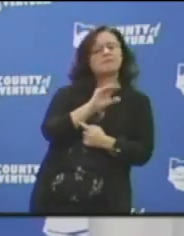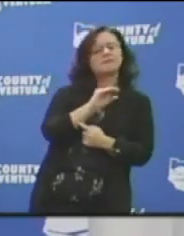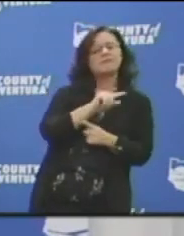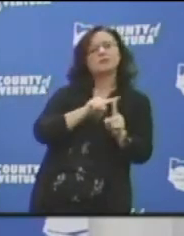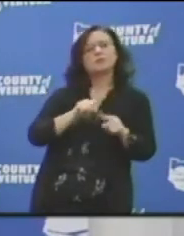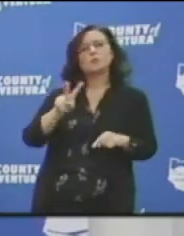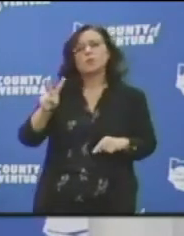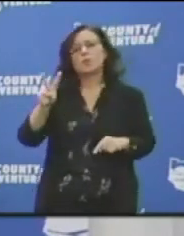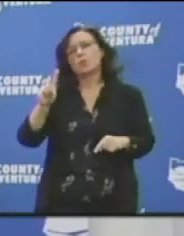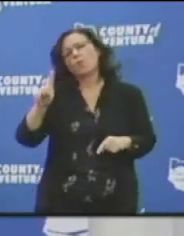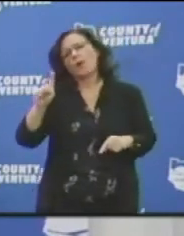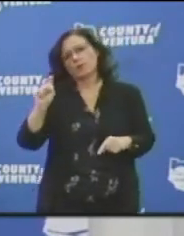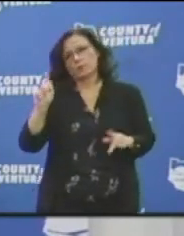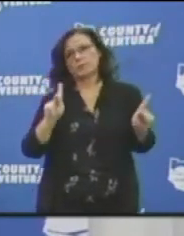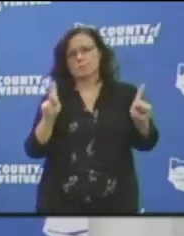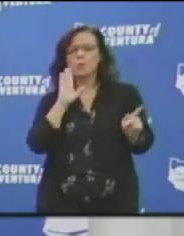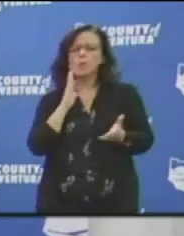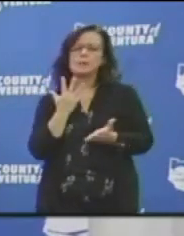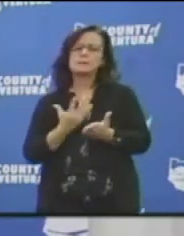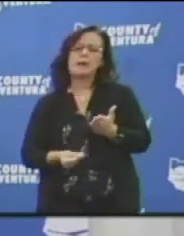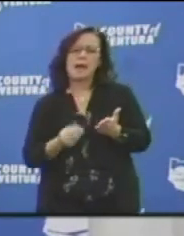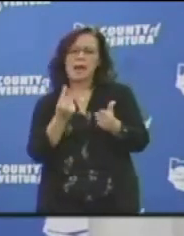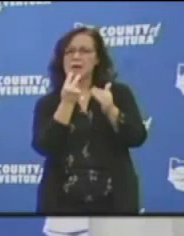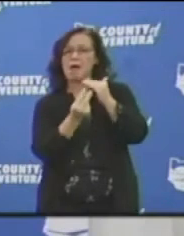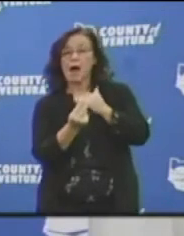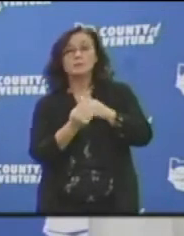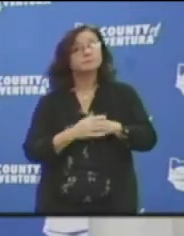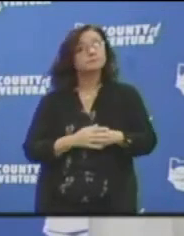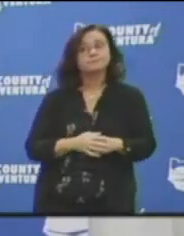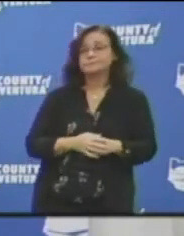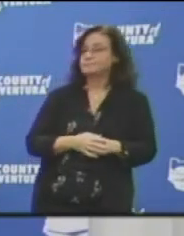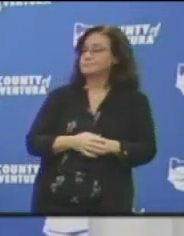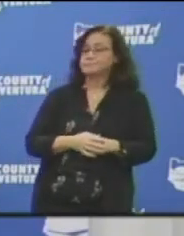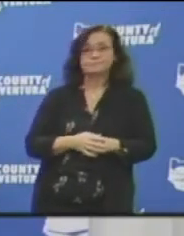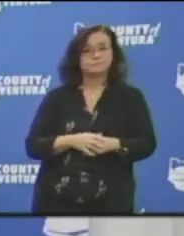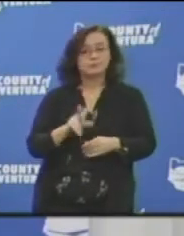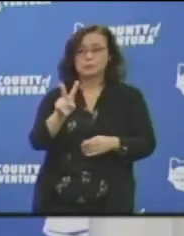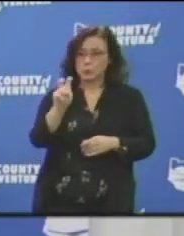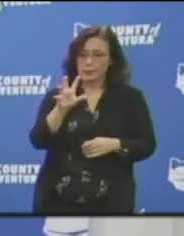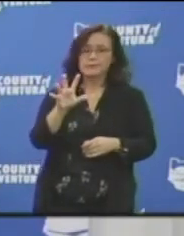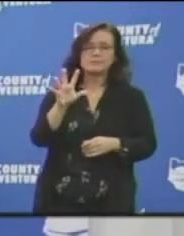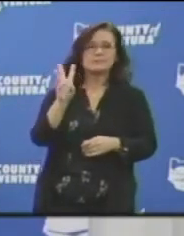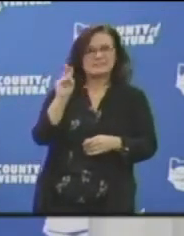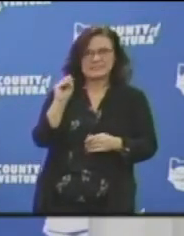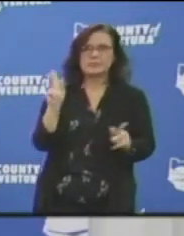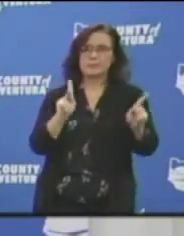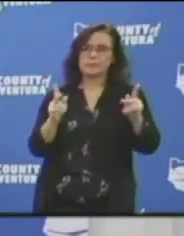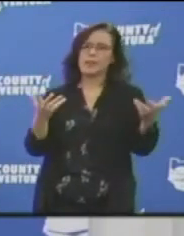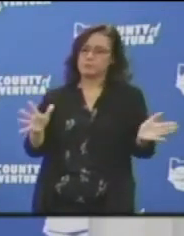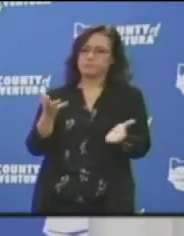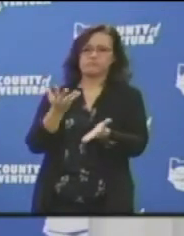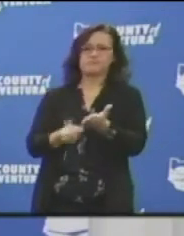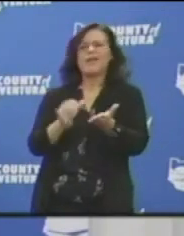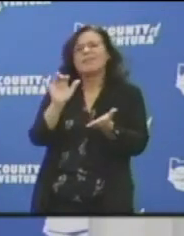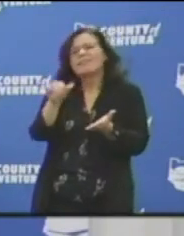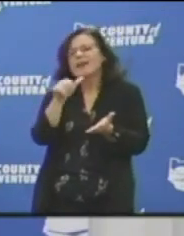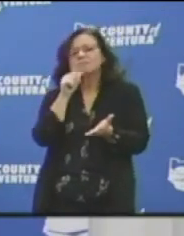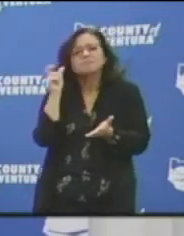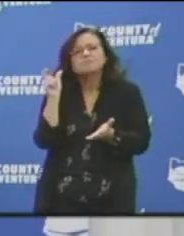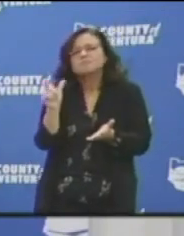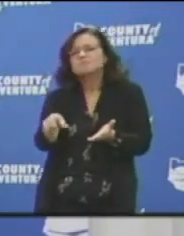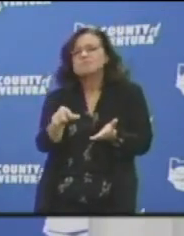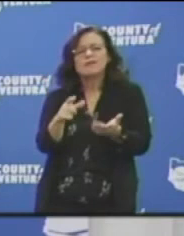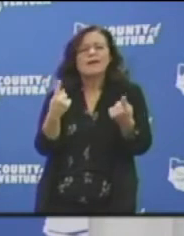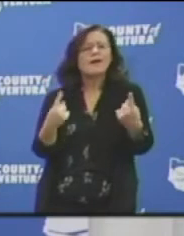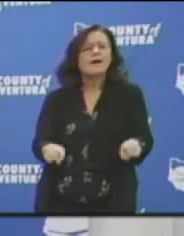260 deaths. And frankly, we didn't need to be here. This is the highest month ever